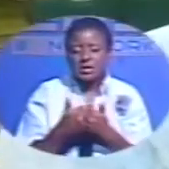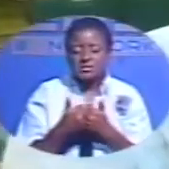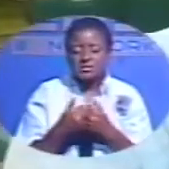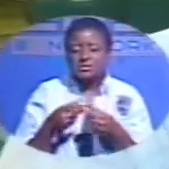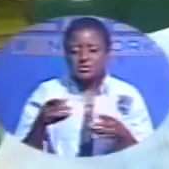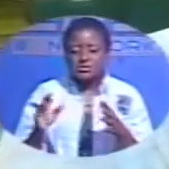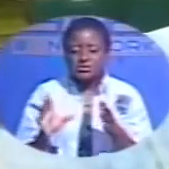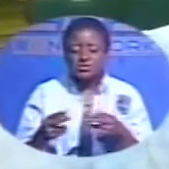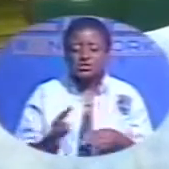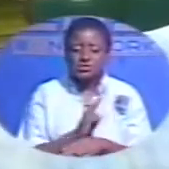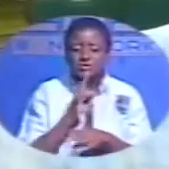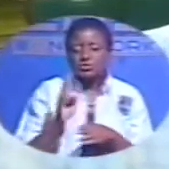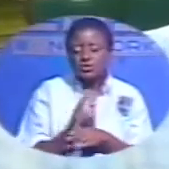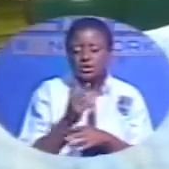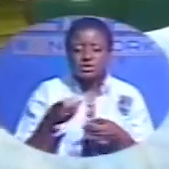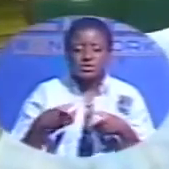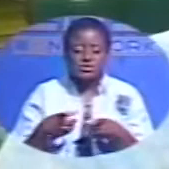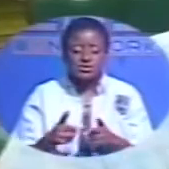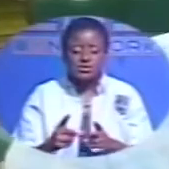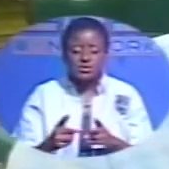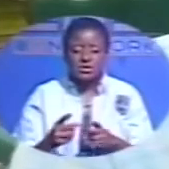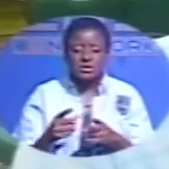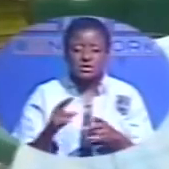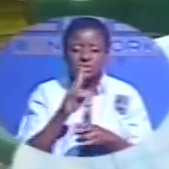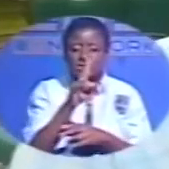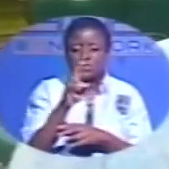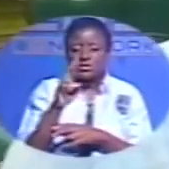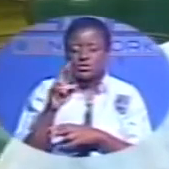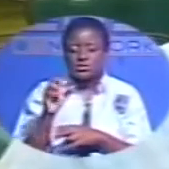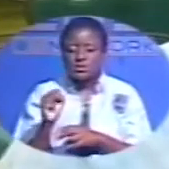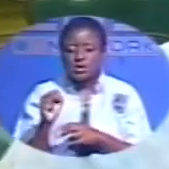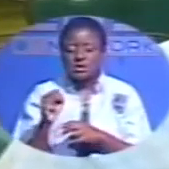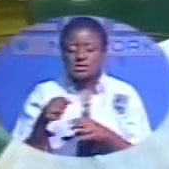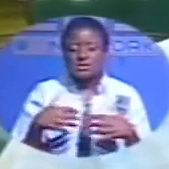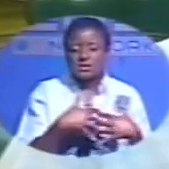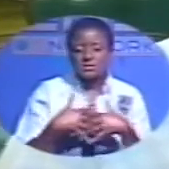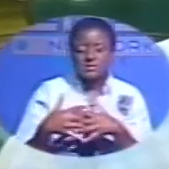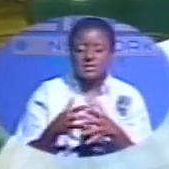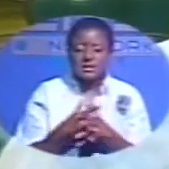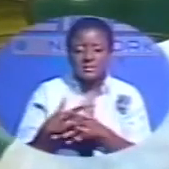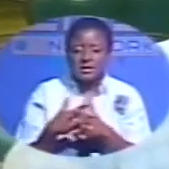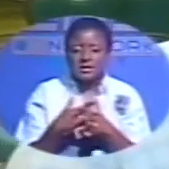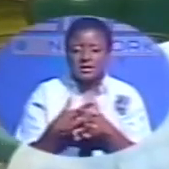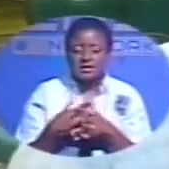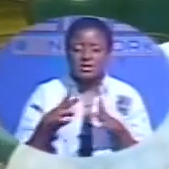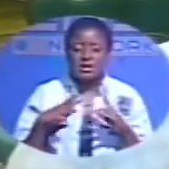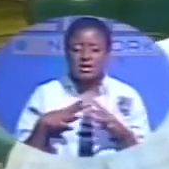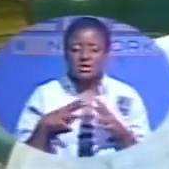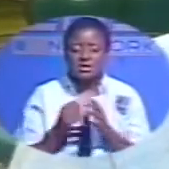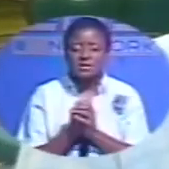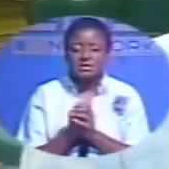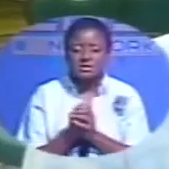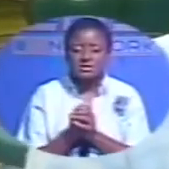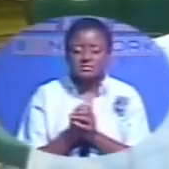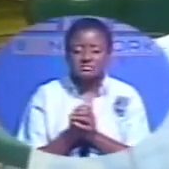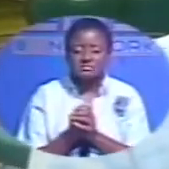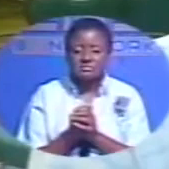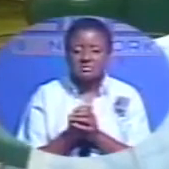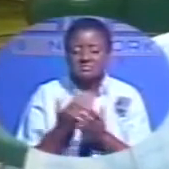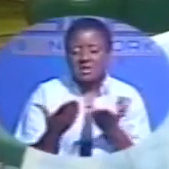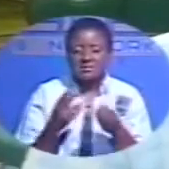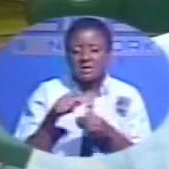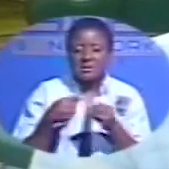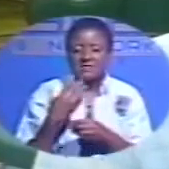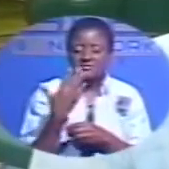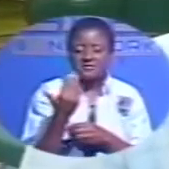It varies between 15% and 27% of our occupancy, depending on the time of the year. But you've got to know